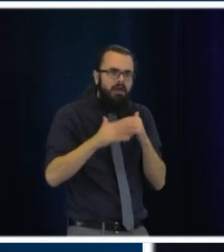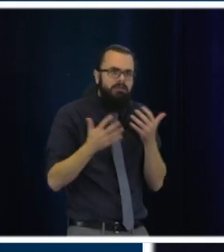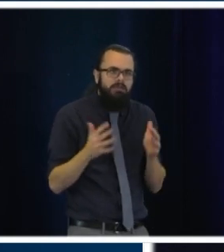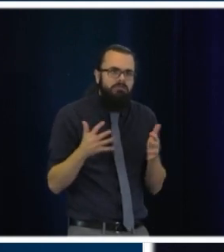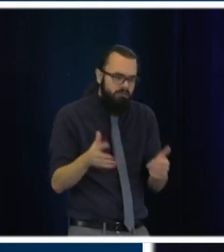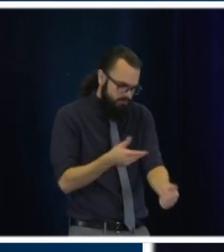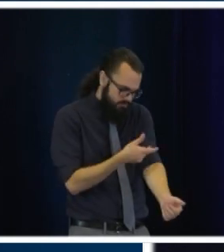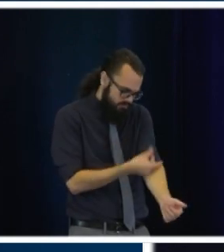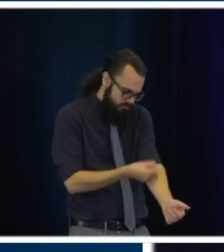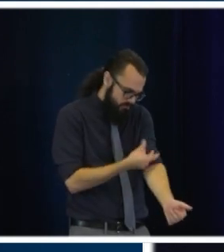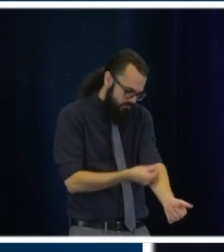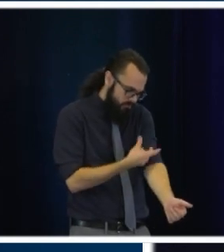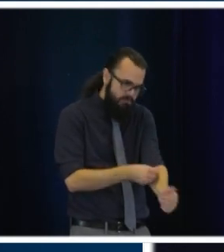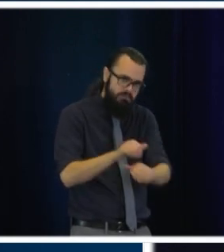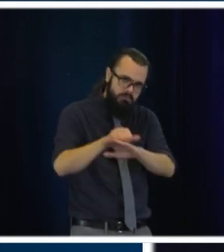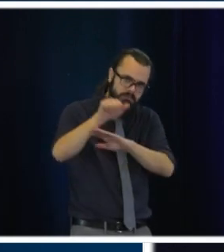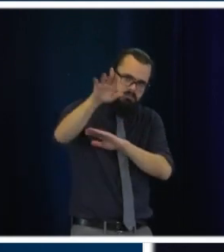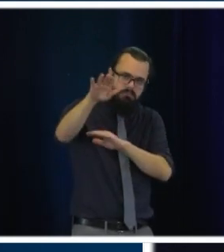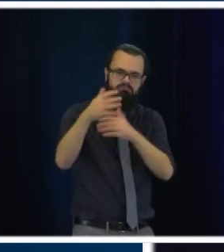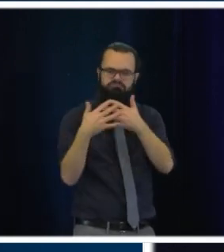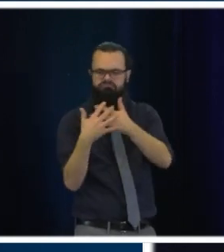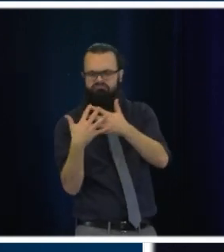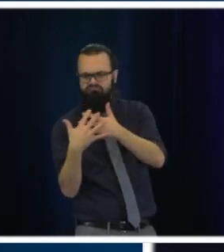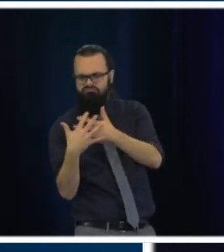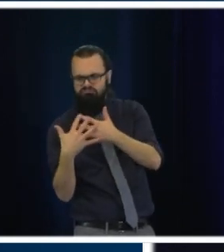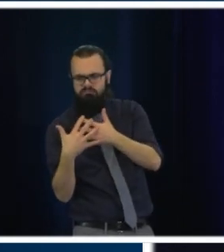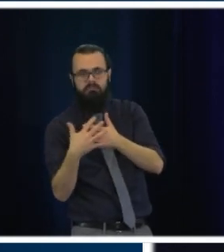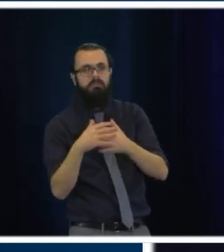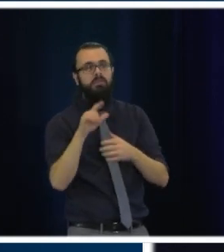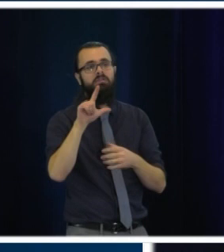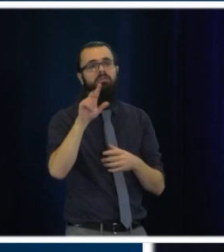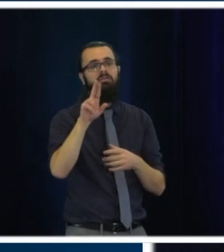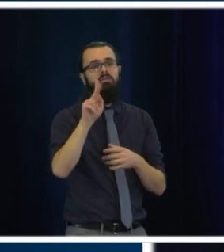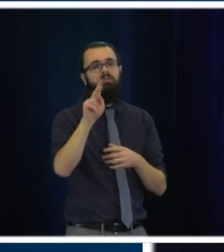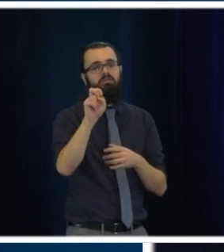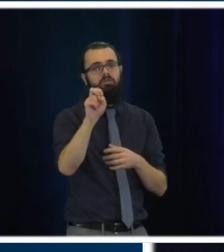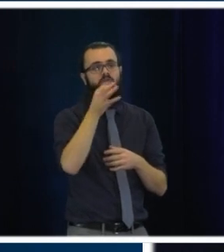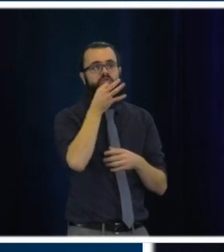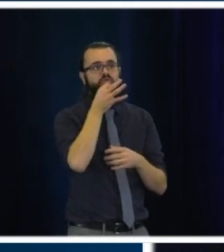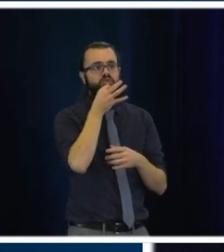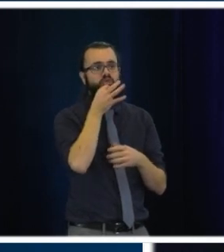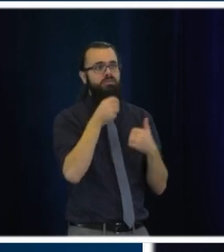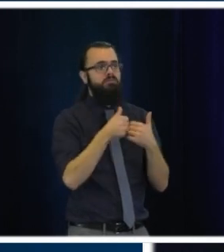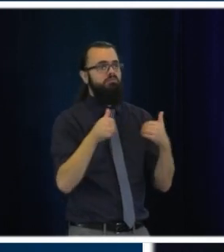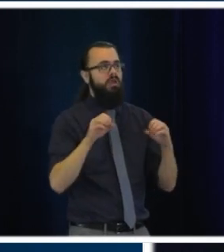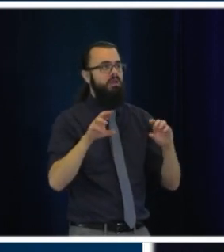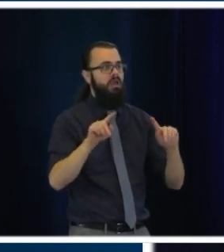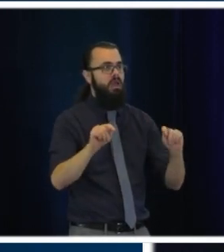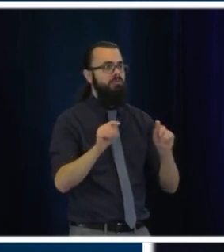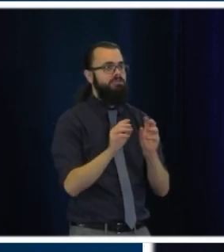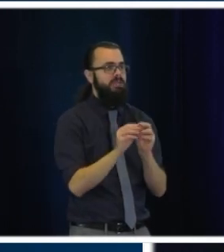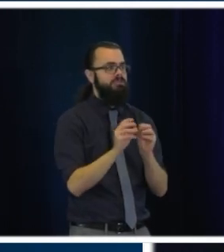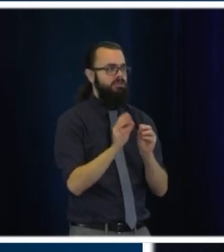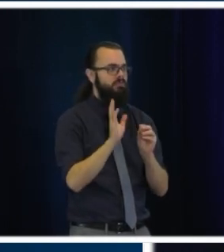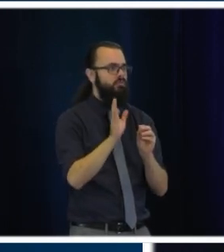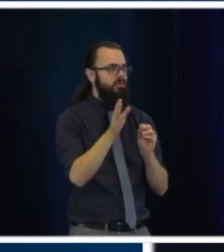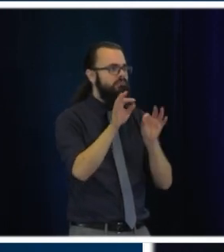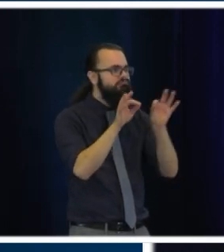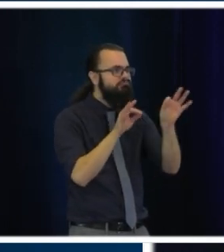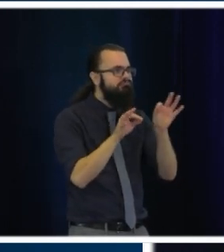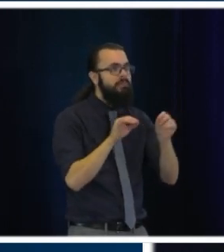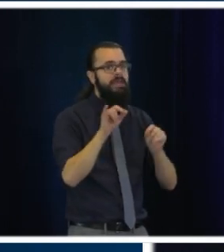and you're going to hear about this in the breakout session from my colleague, Luke, if they're elevated, they come to us at the health department, and it's